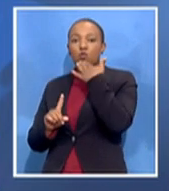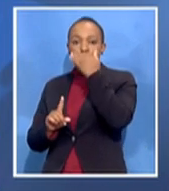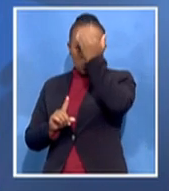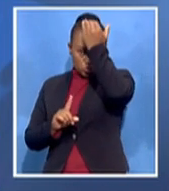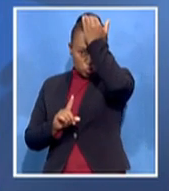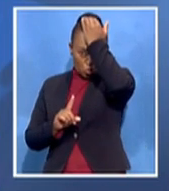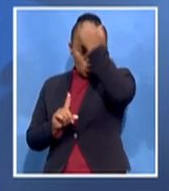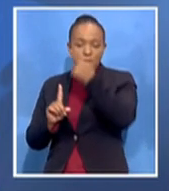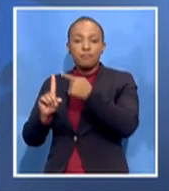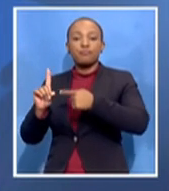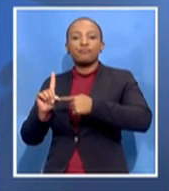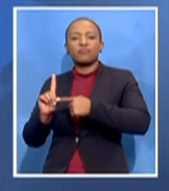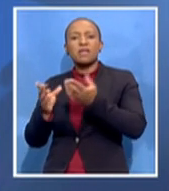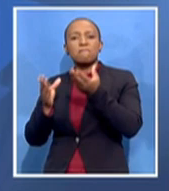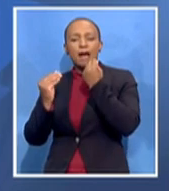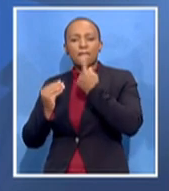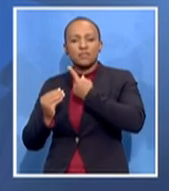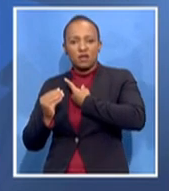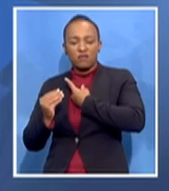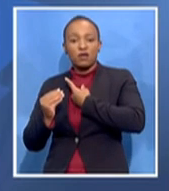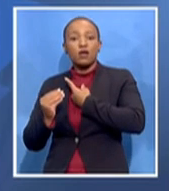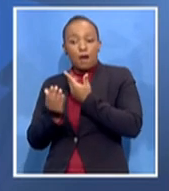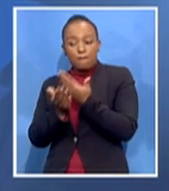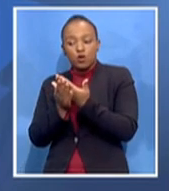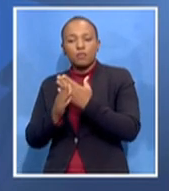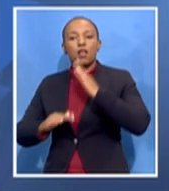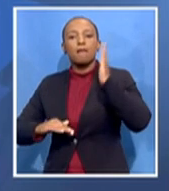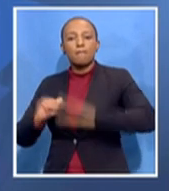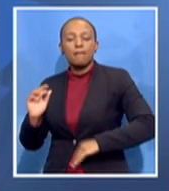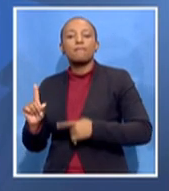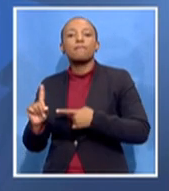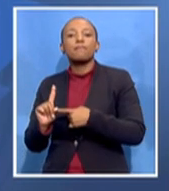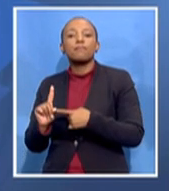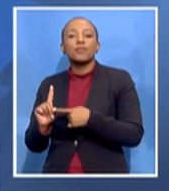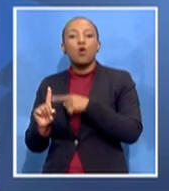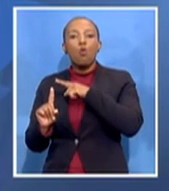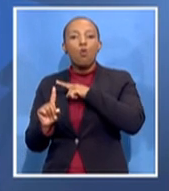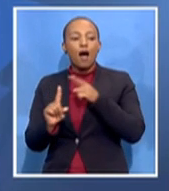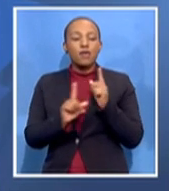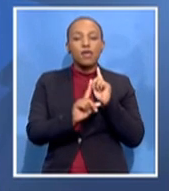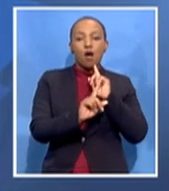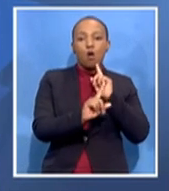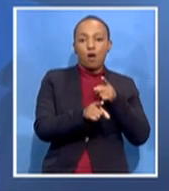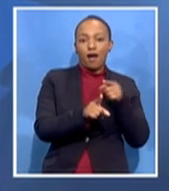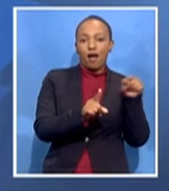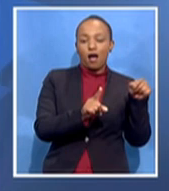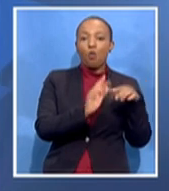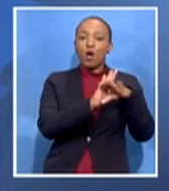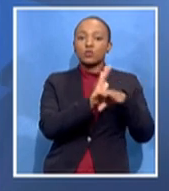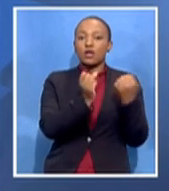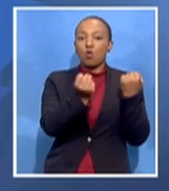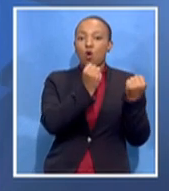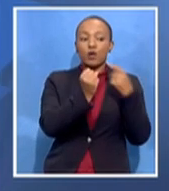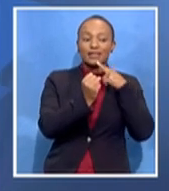punished for his contempt of the order of the Constitutional Court in the proceedings that were